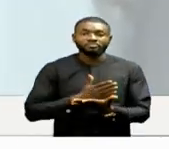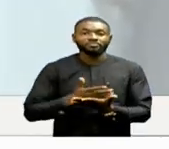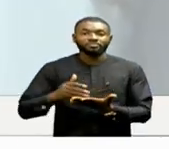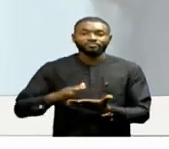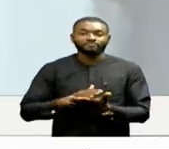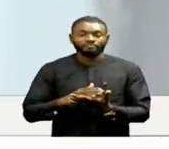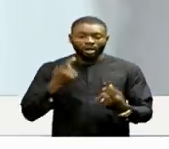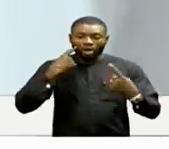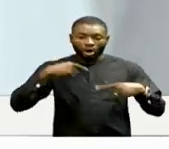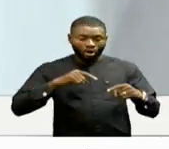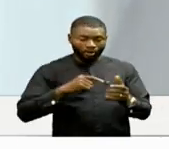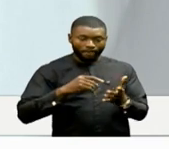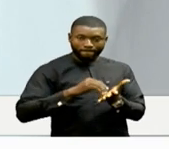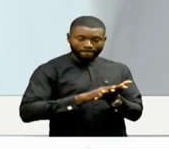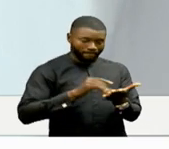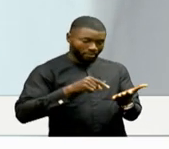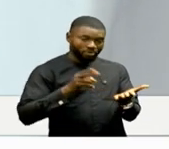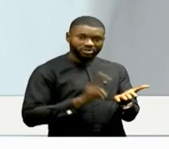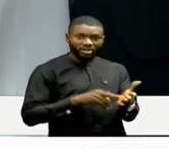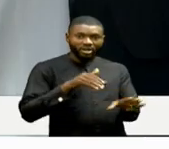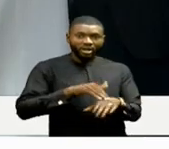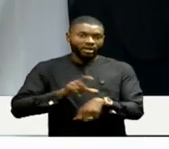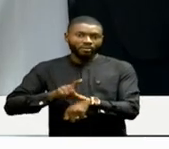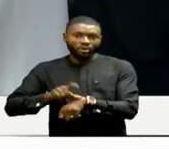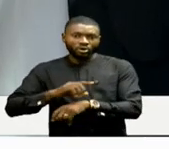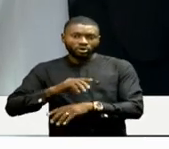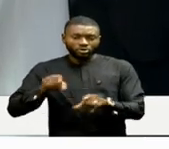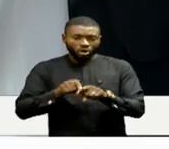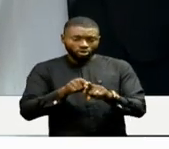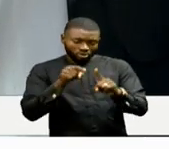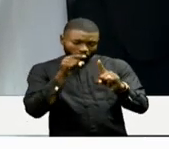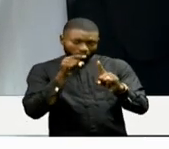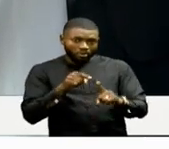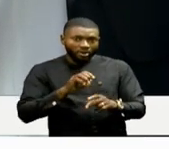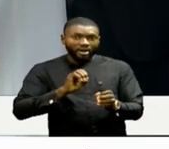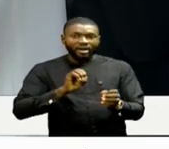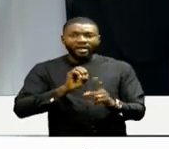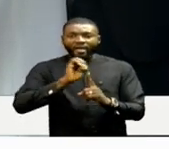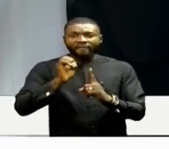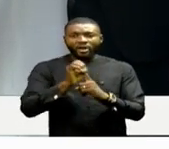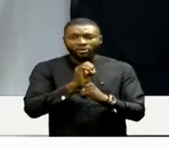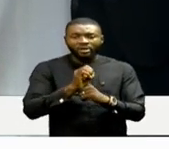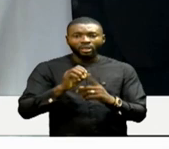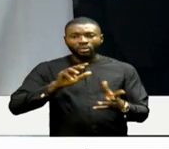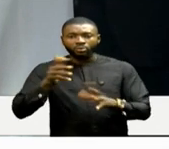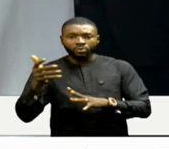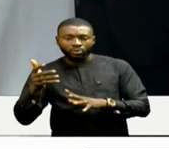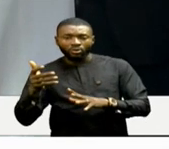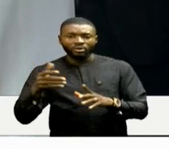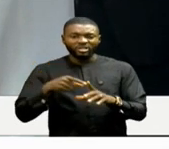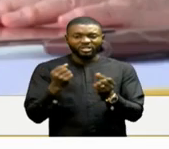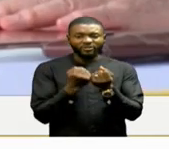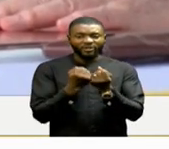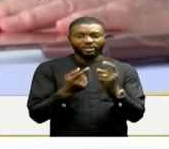The declaration signed at the Istiqlal Mosque also pinpointed the environmental crisis as a threat to human